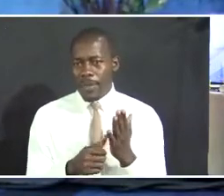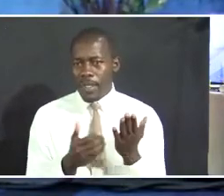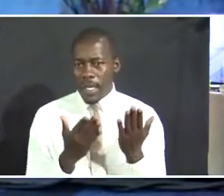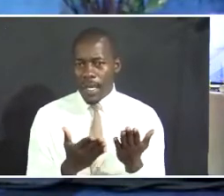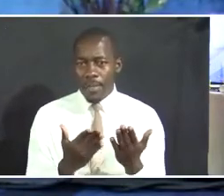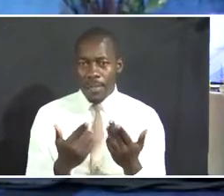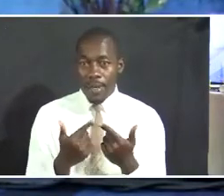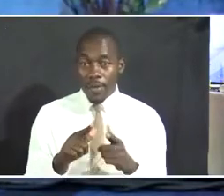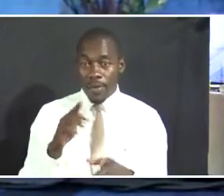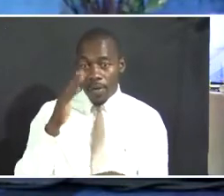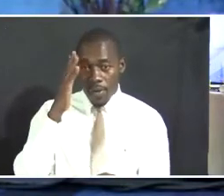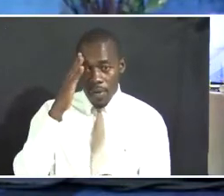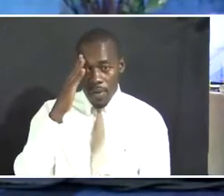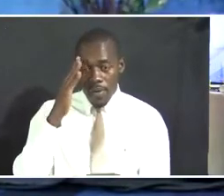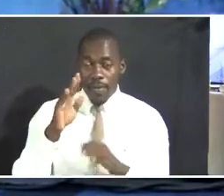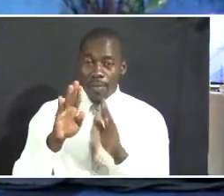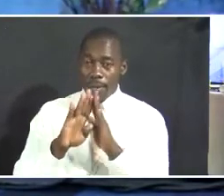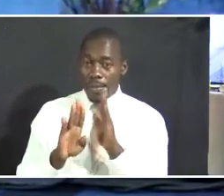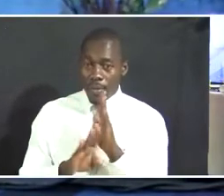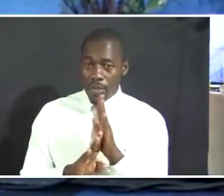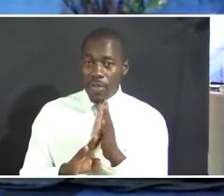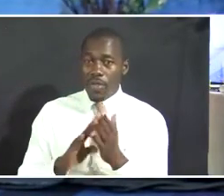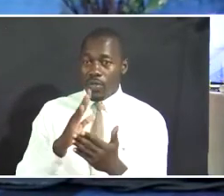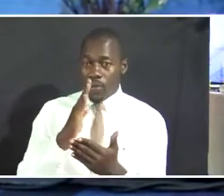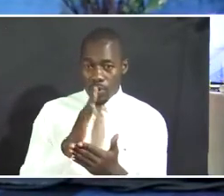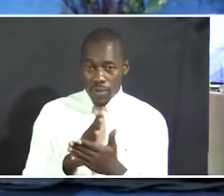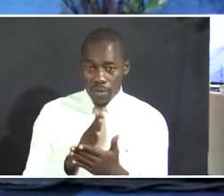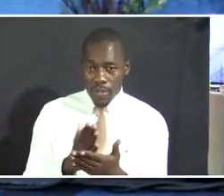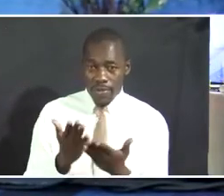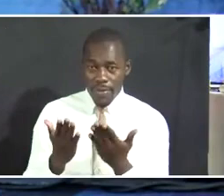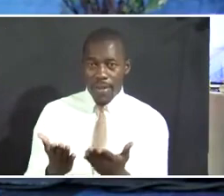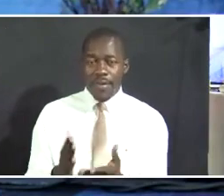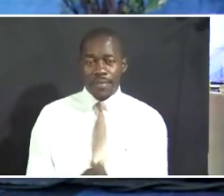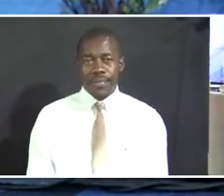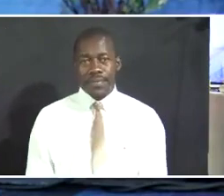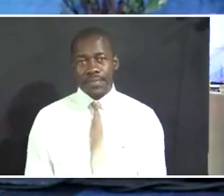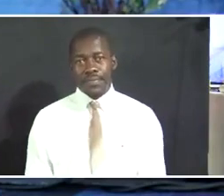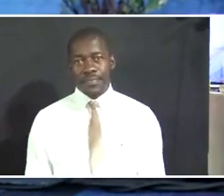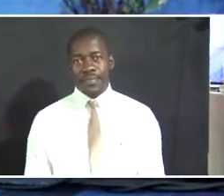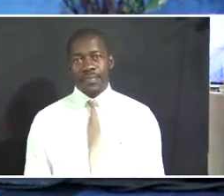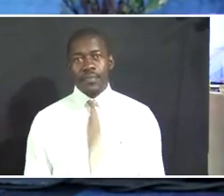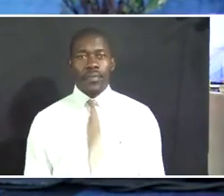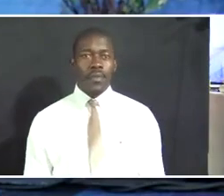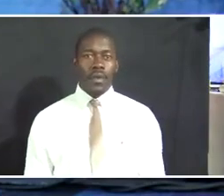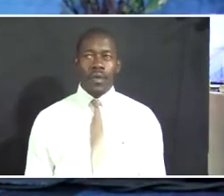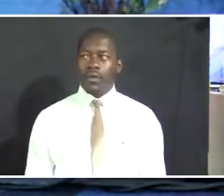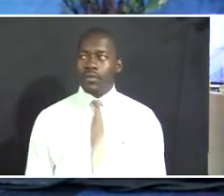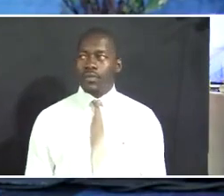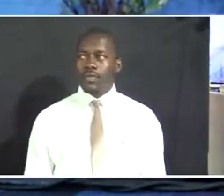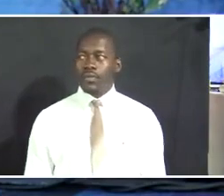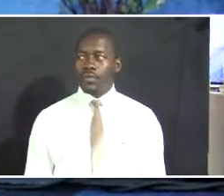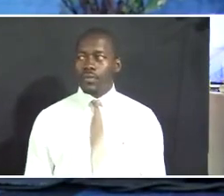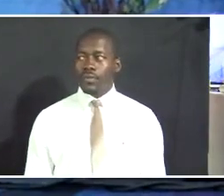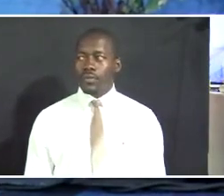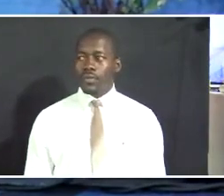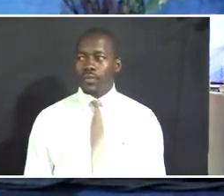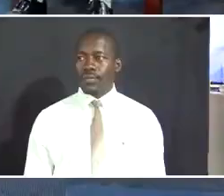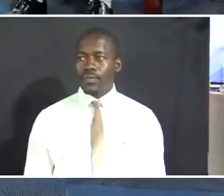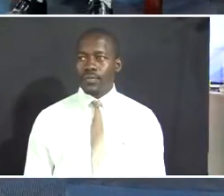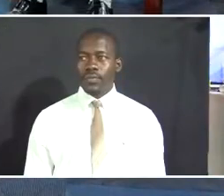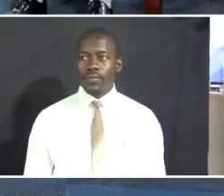from the Bible there is absolute truth, and the absolute truth is Jesus Christ. Amen. So the advantage of